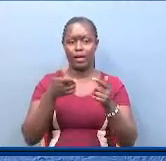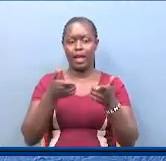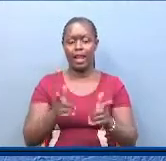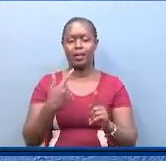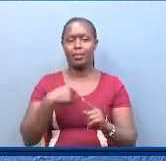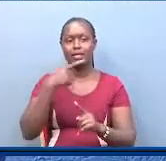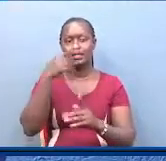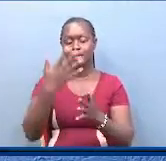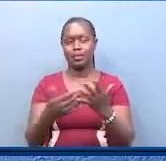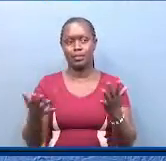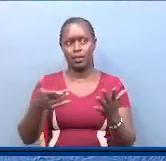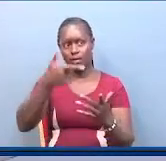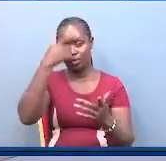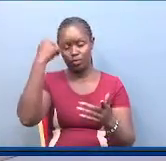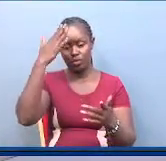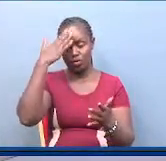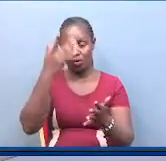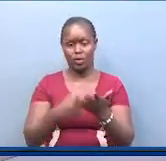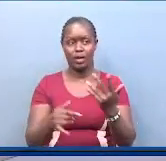something.